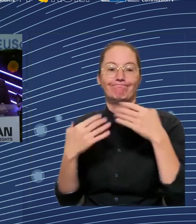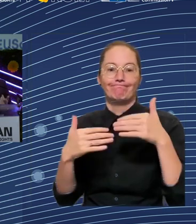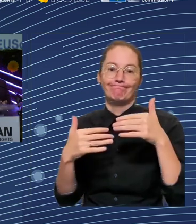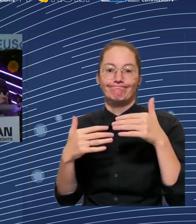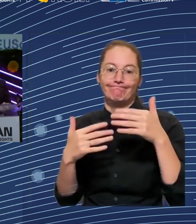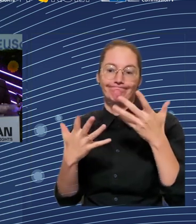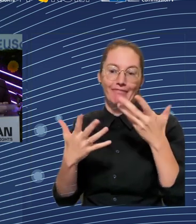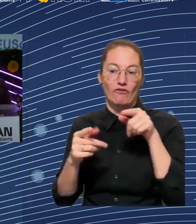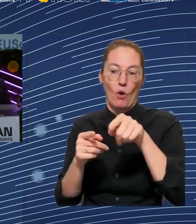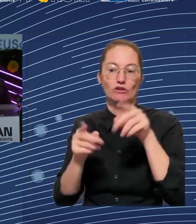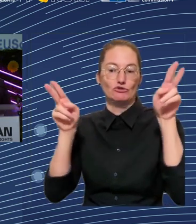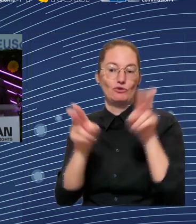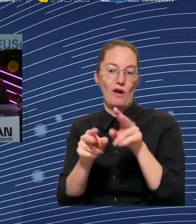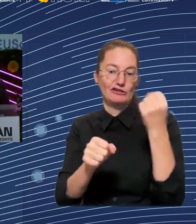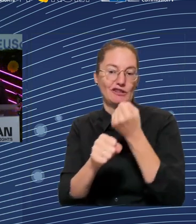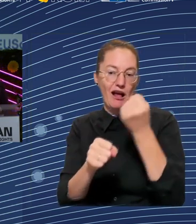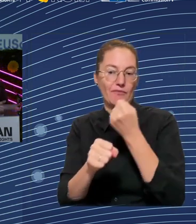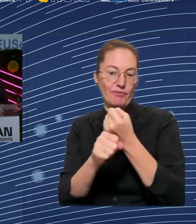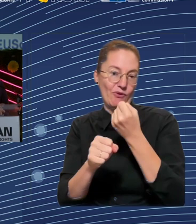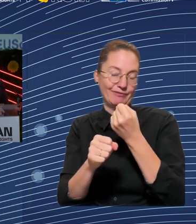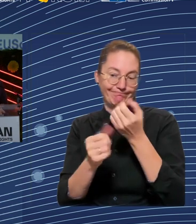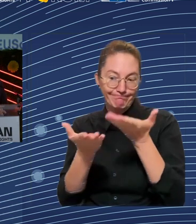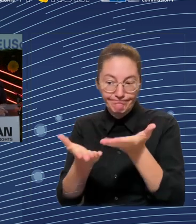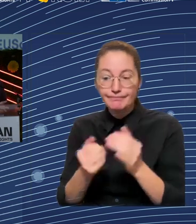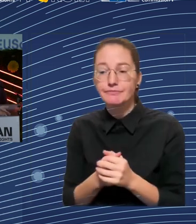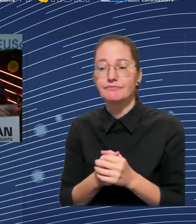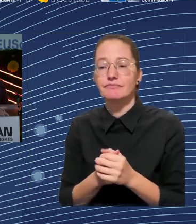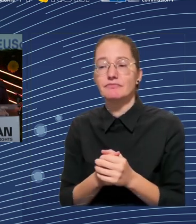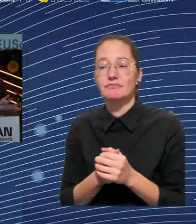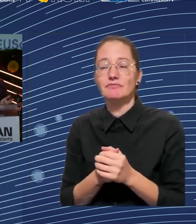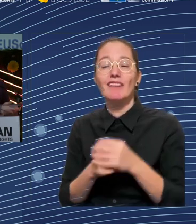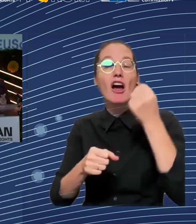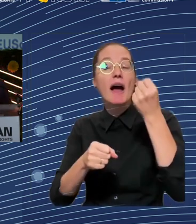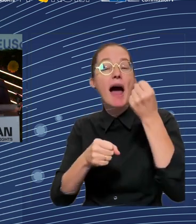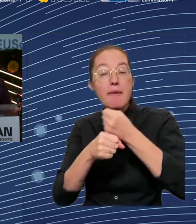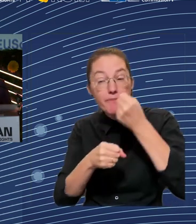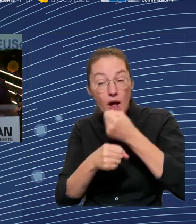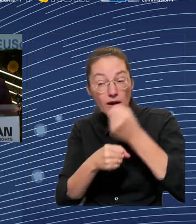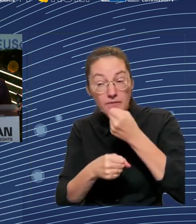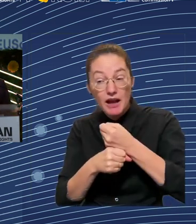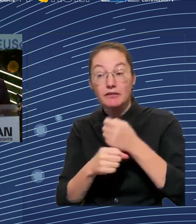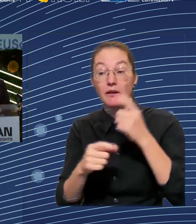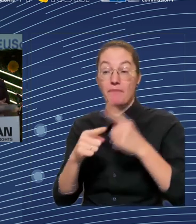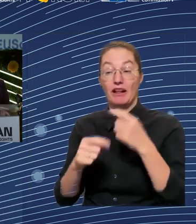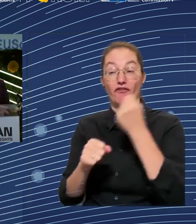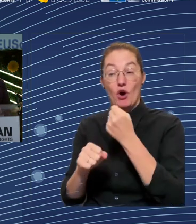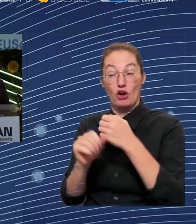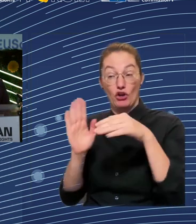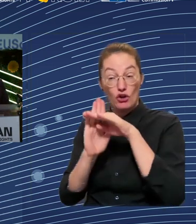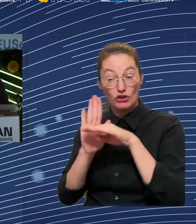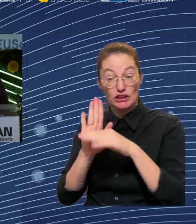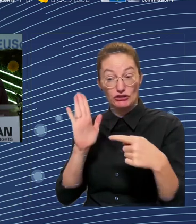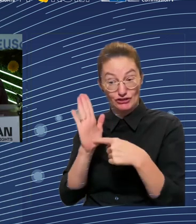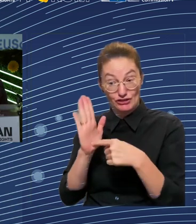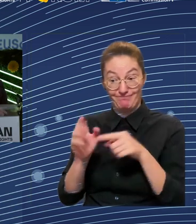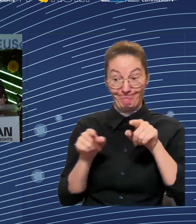of job quality. So the job quality indicator uses a methodology developed by the OECD that compares job demands,